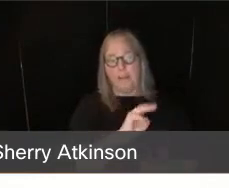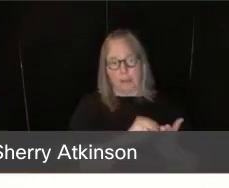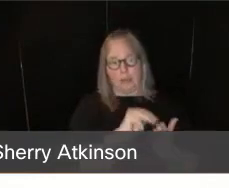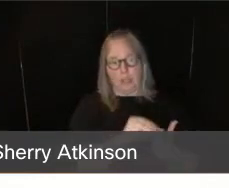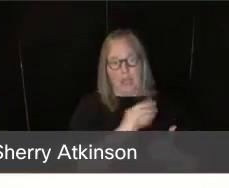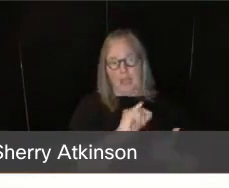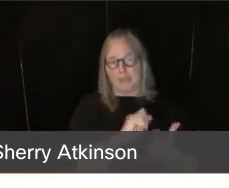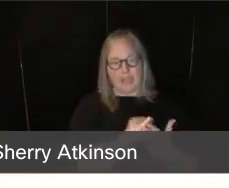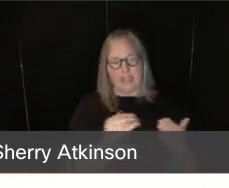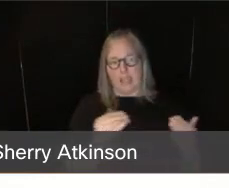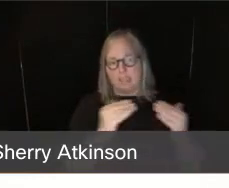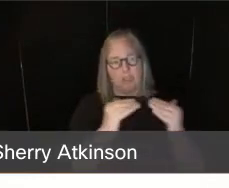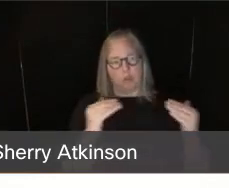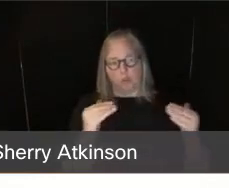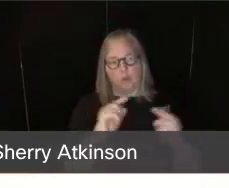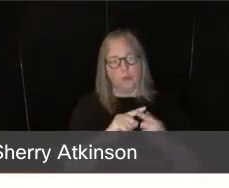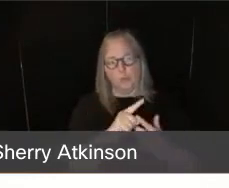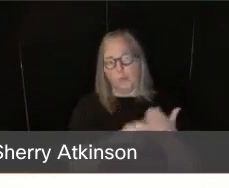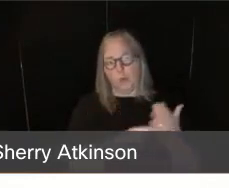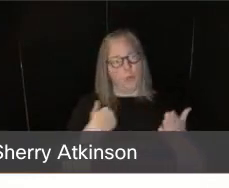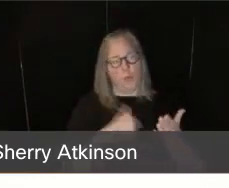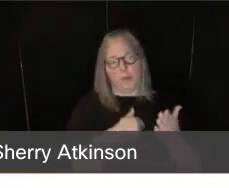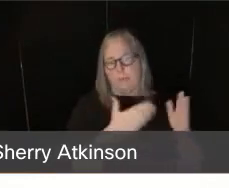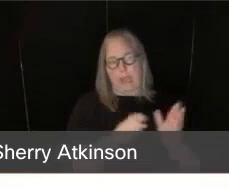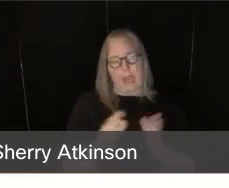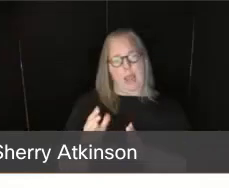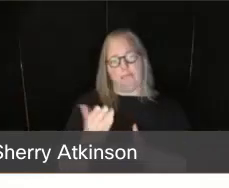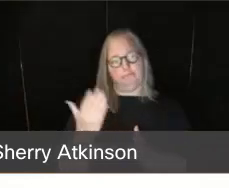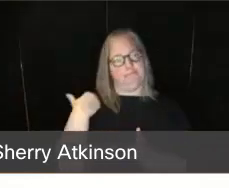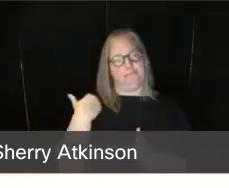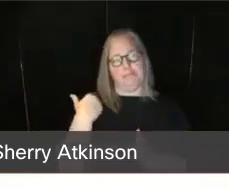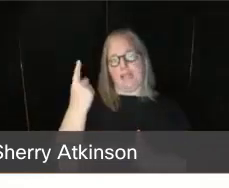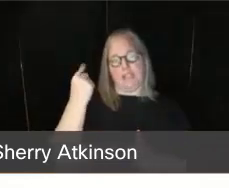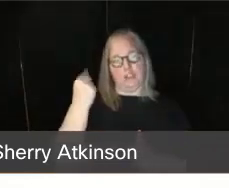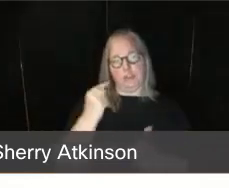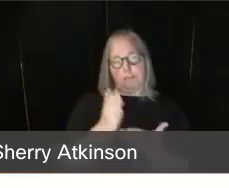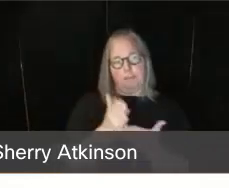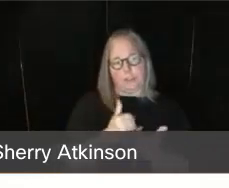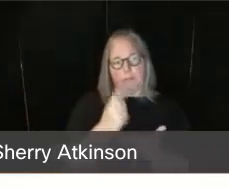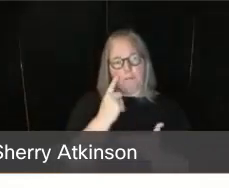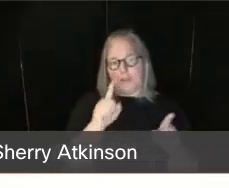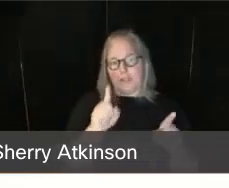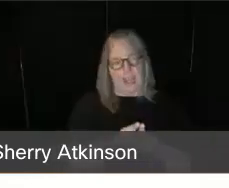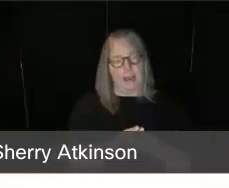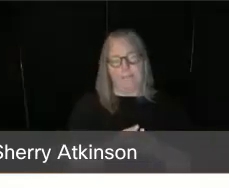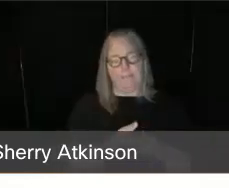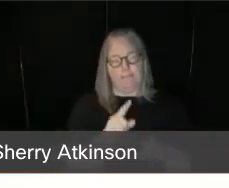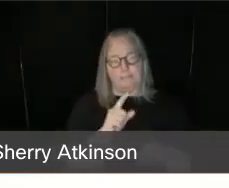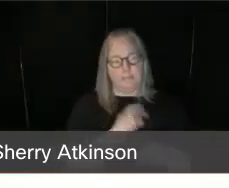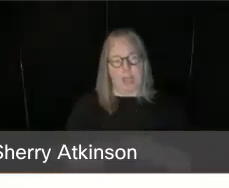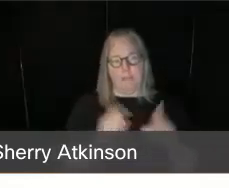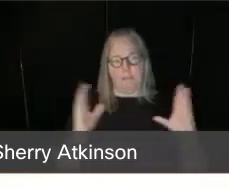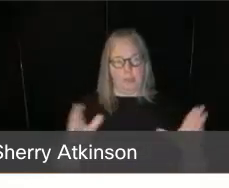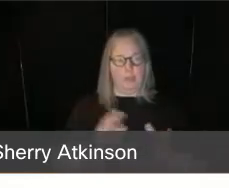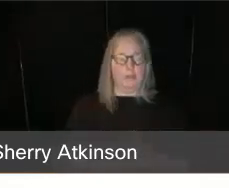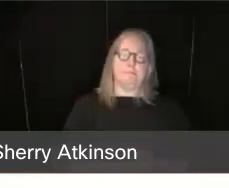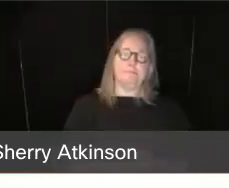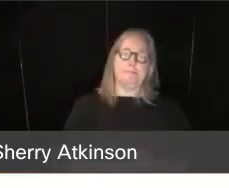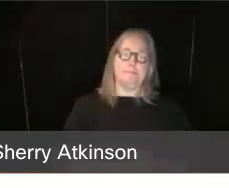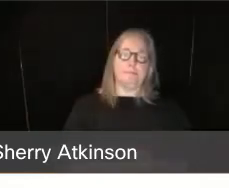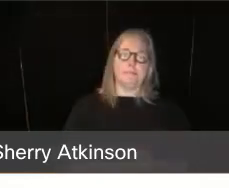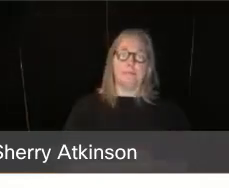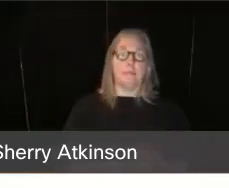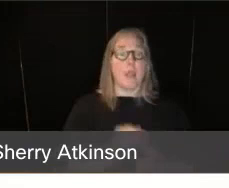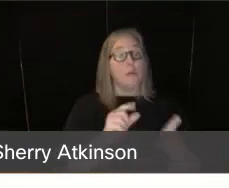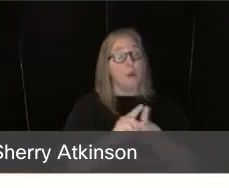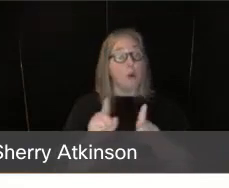identical to what we had planned in last year's budget for the same period of time. And also,